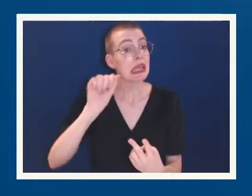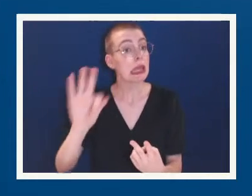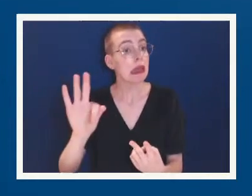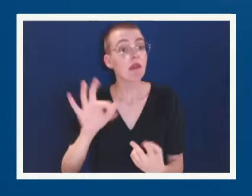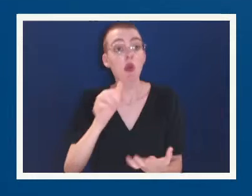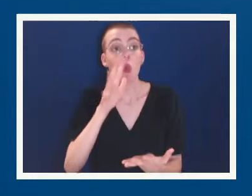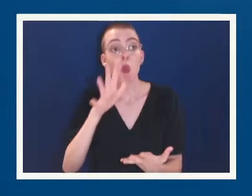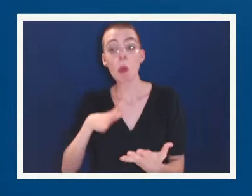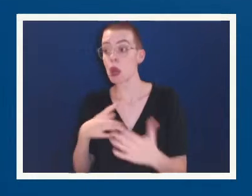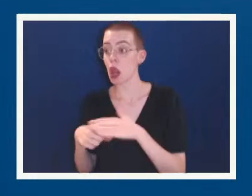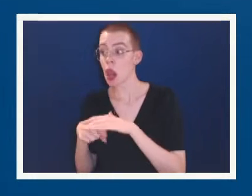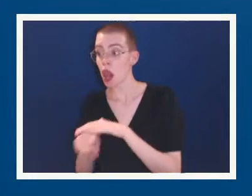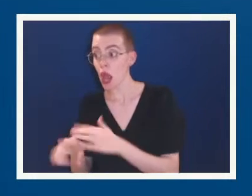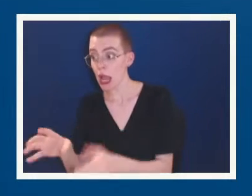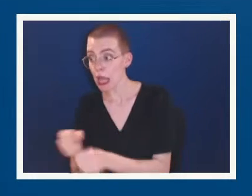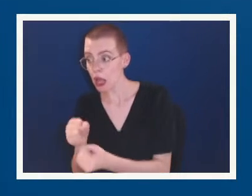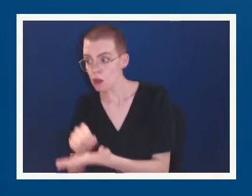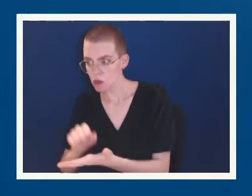medical procedure.